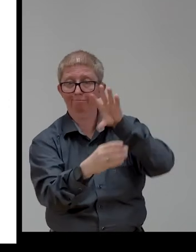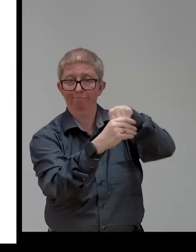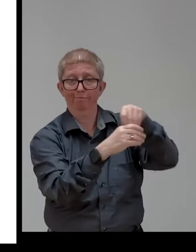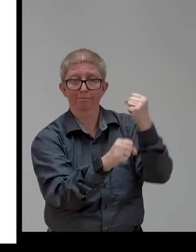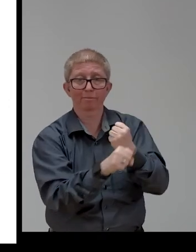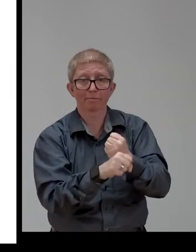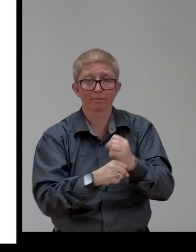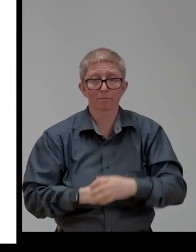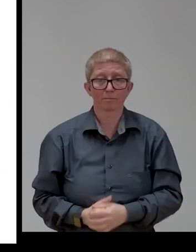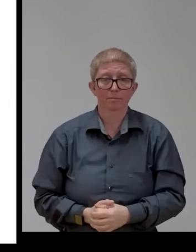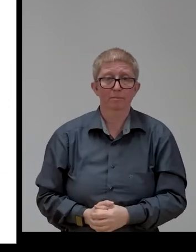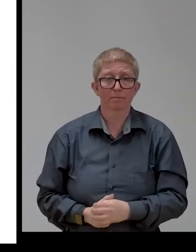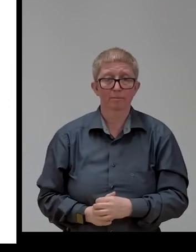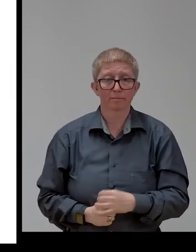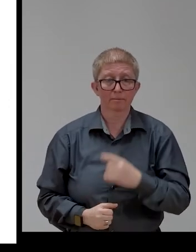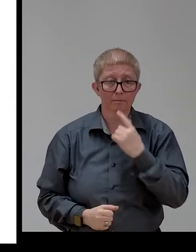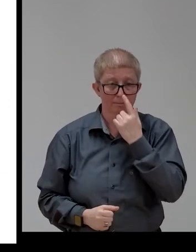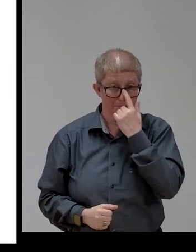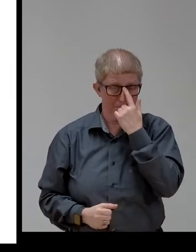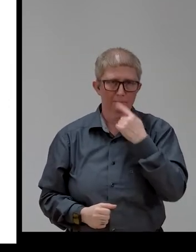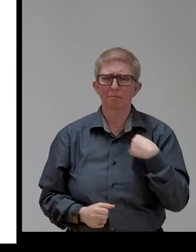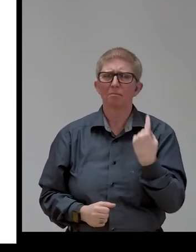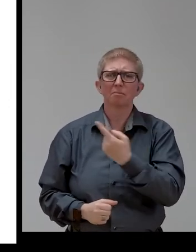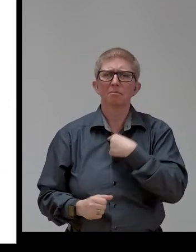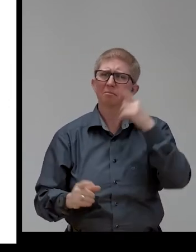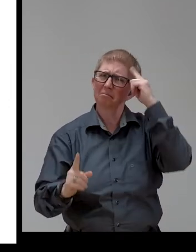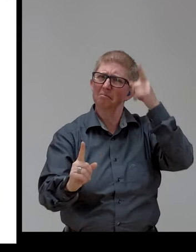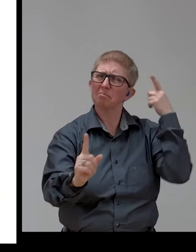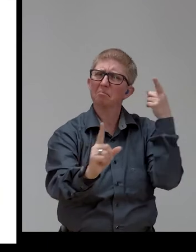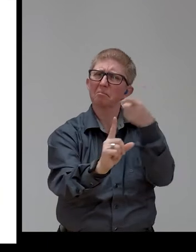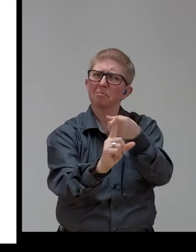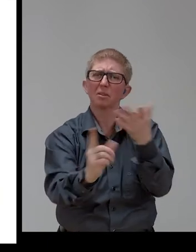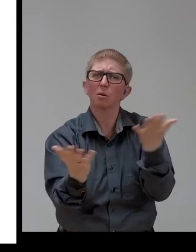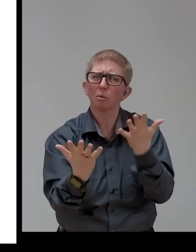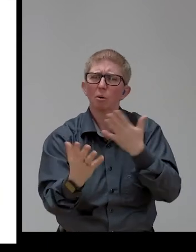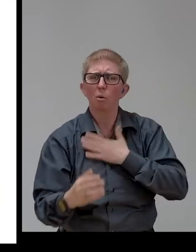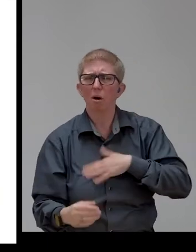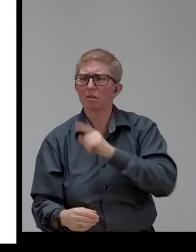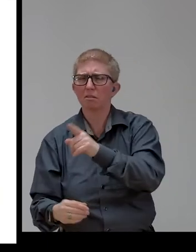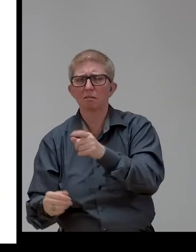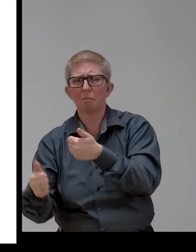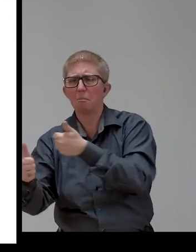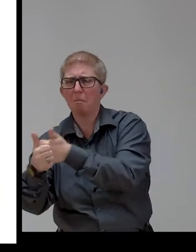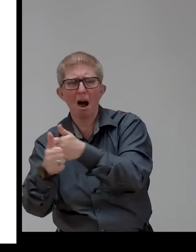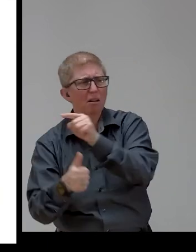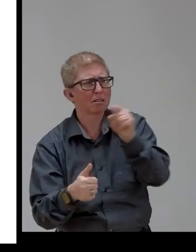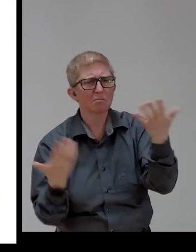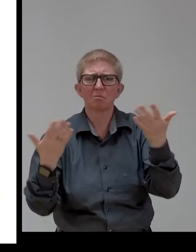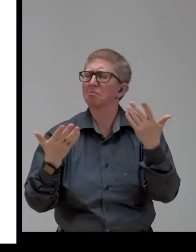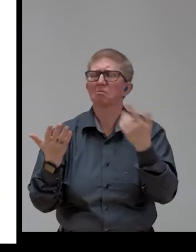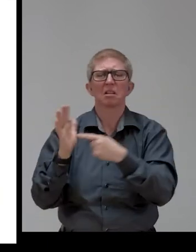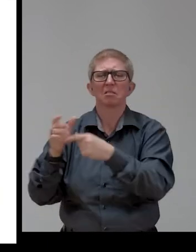And our vision, or what we want to do, is to become a preferential partner for companies with an inclusive digital talent